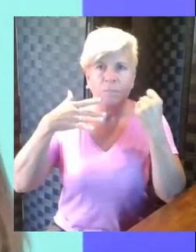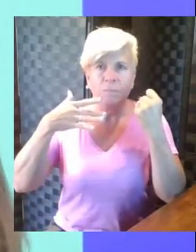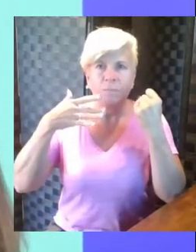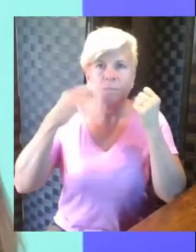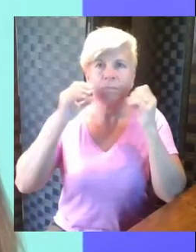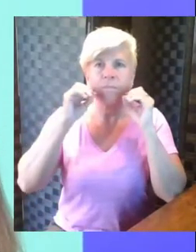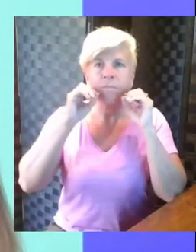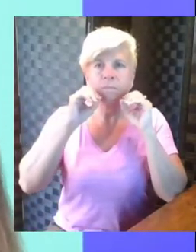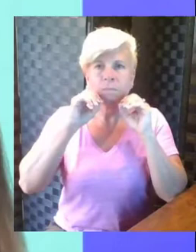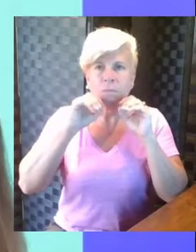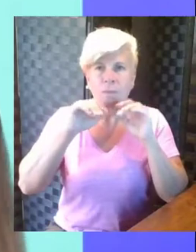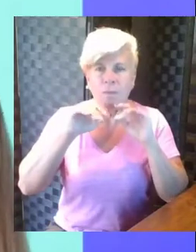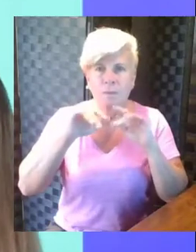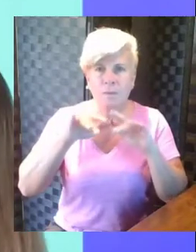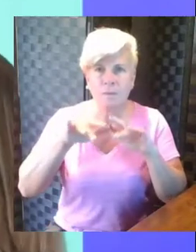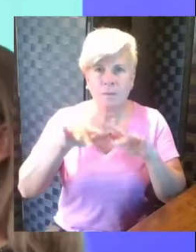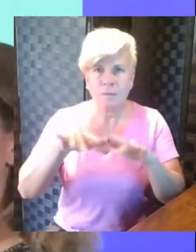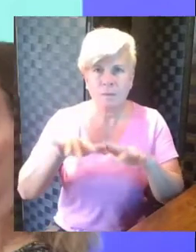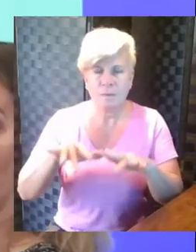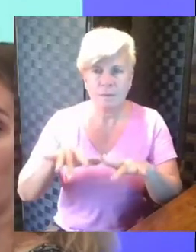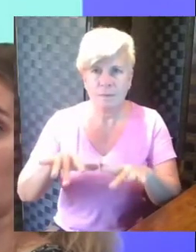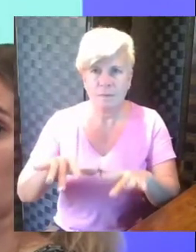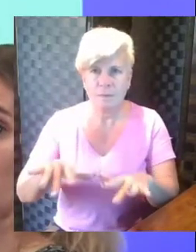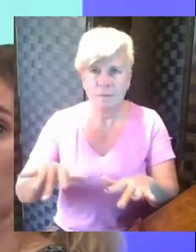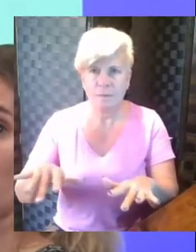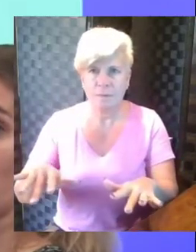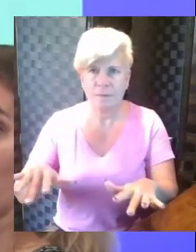Hold it and let it out.